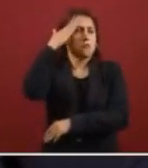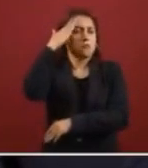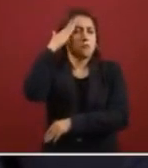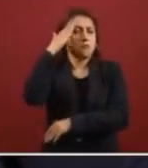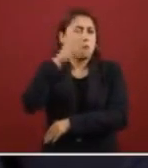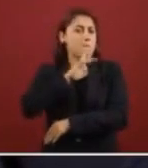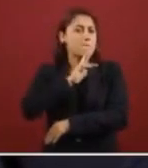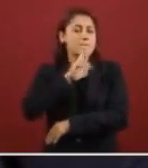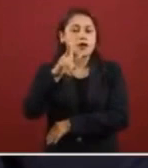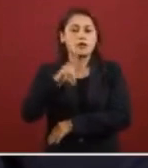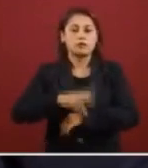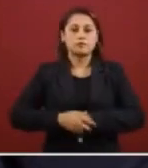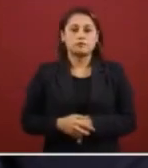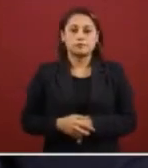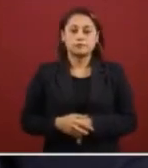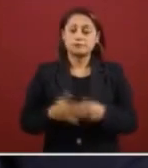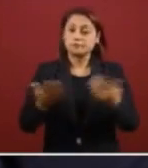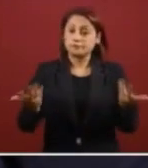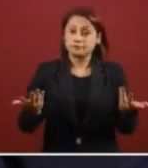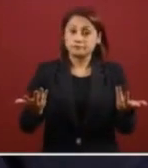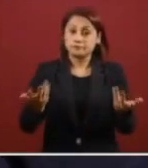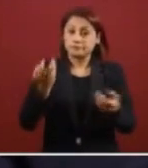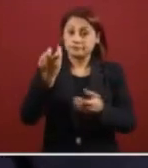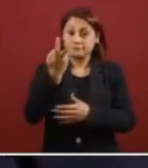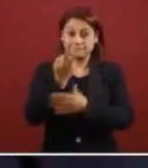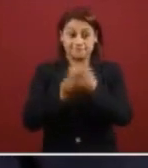They combine both things.